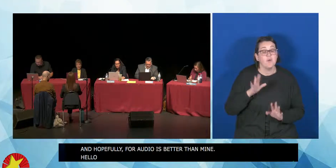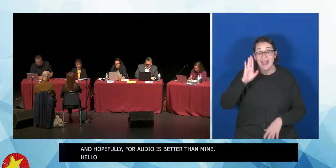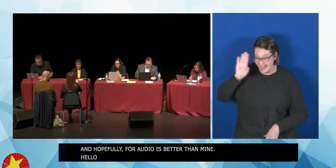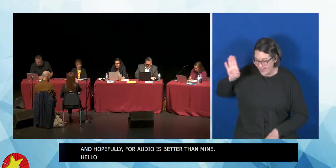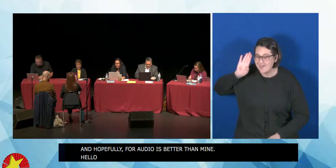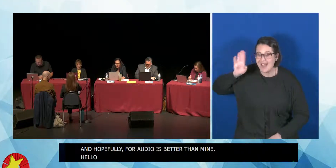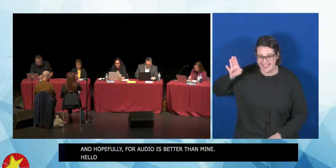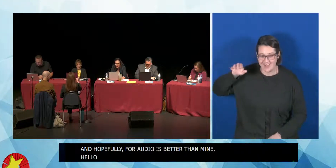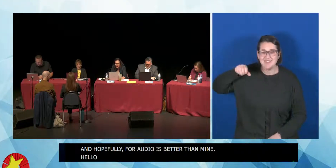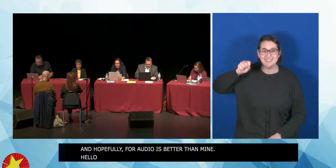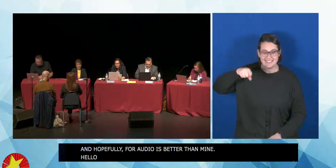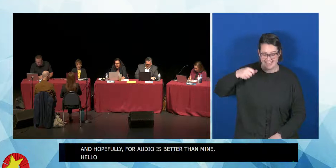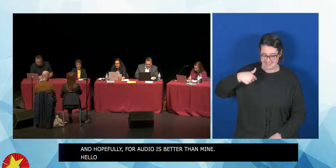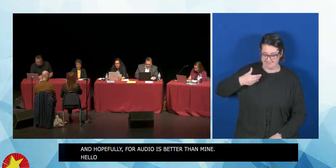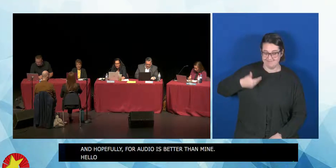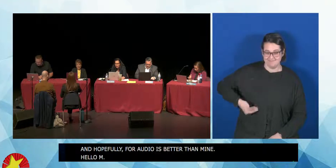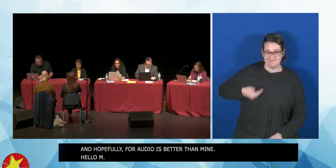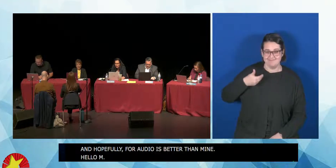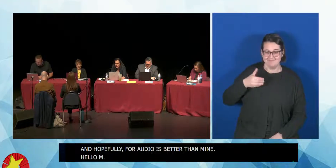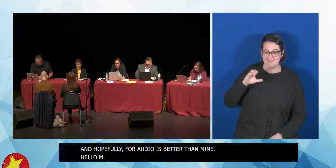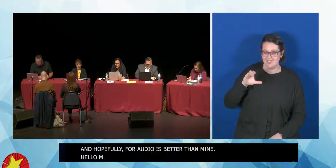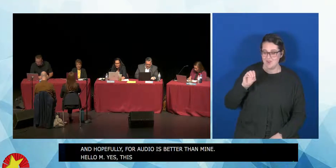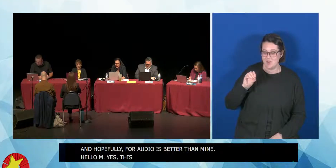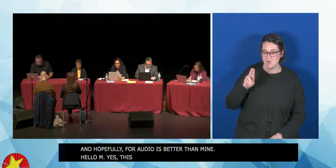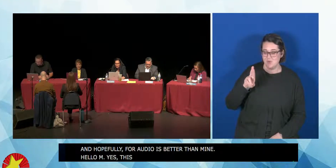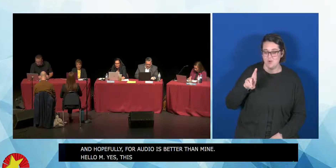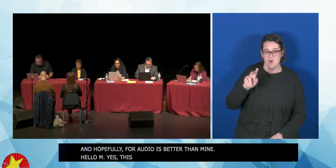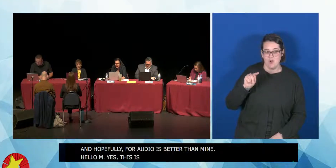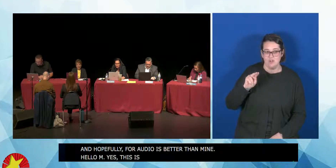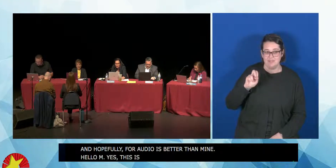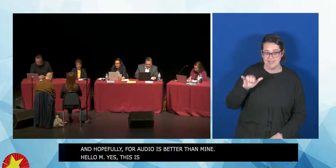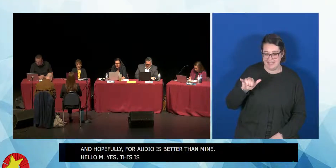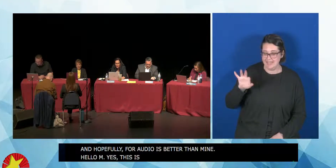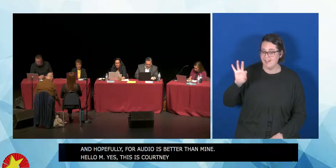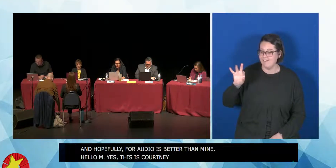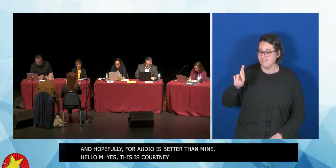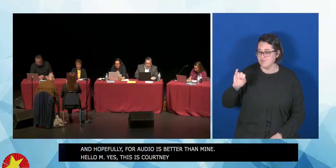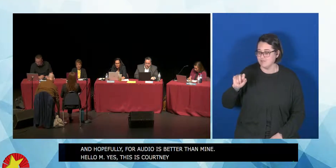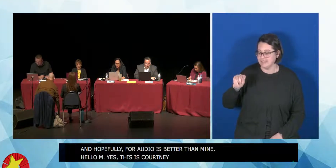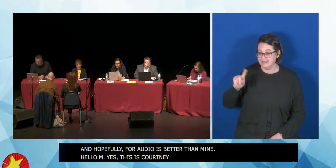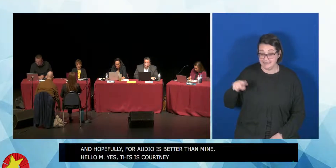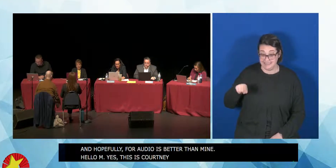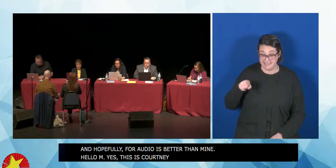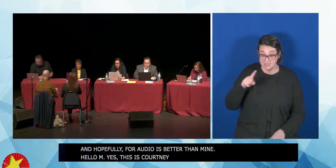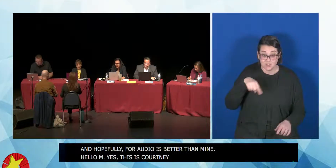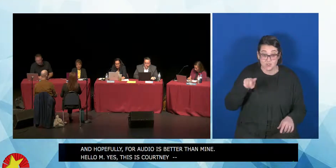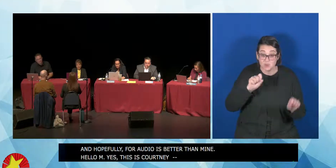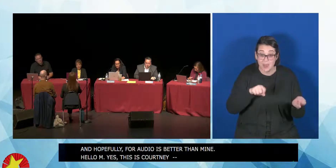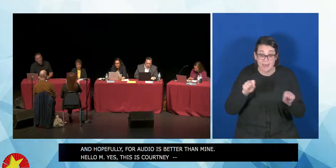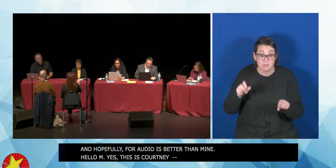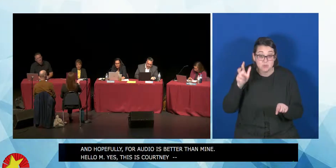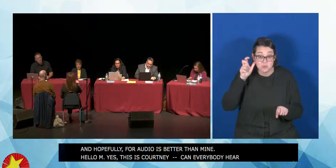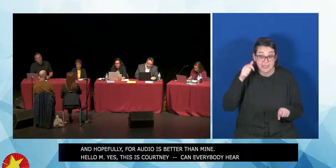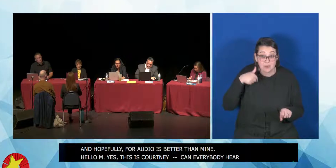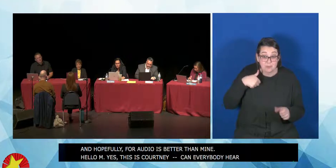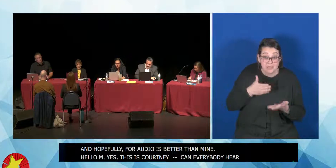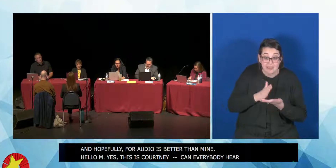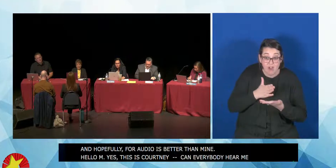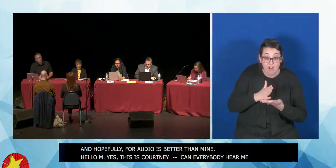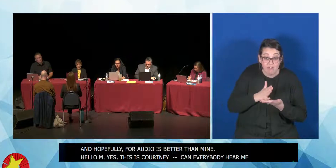Yes, hello. This is Courtney Fritz. Can everyone hear me okay? We can.